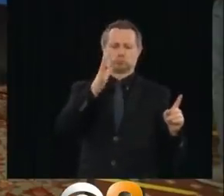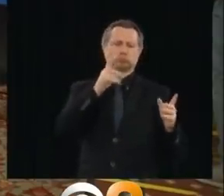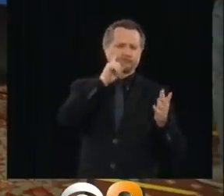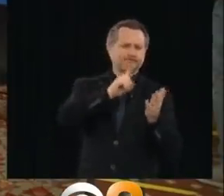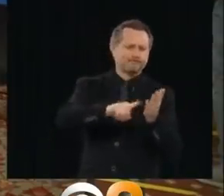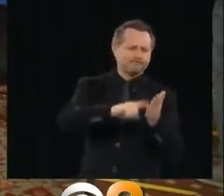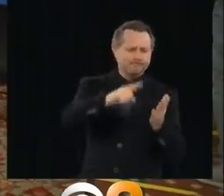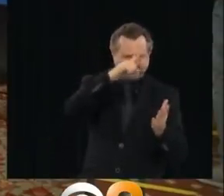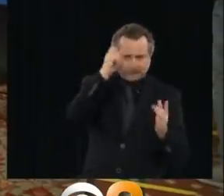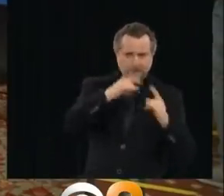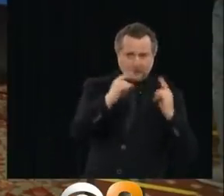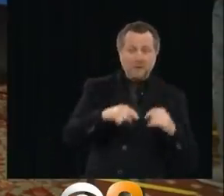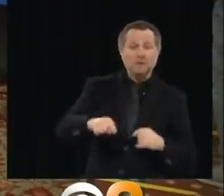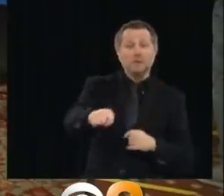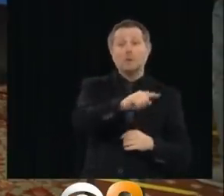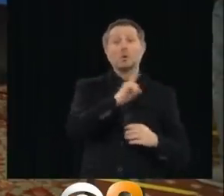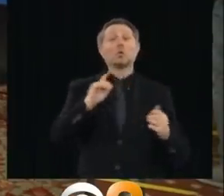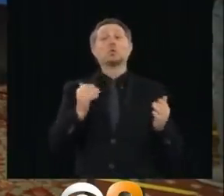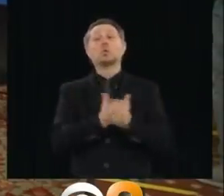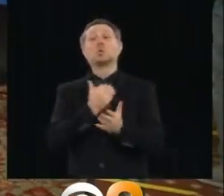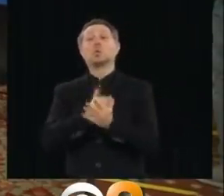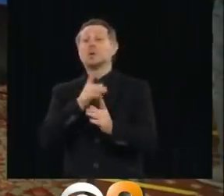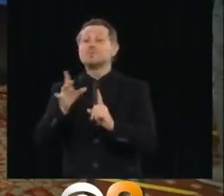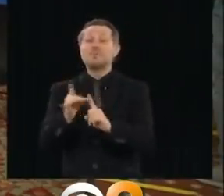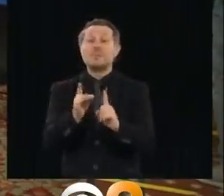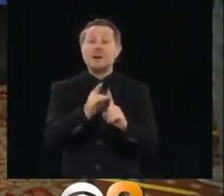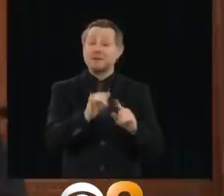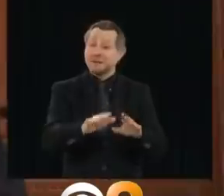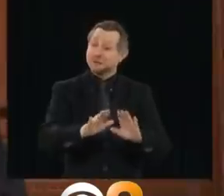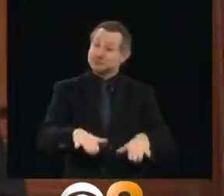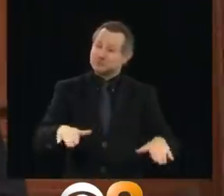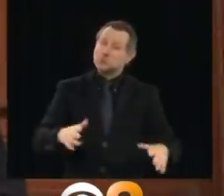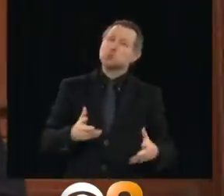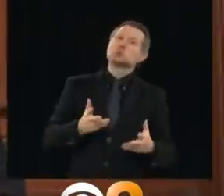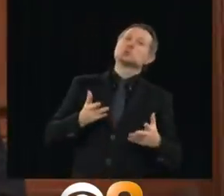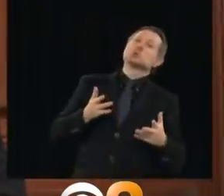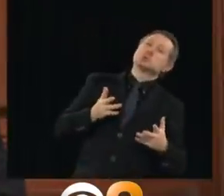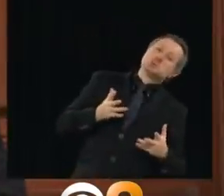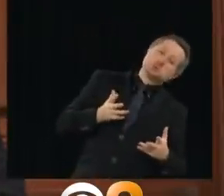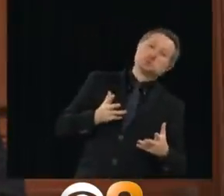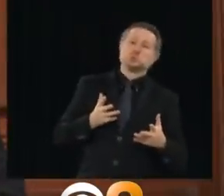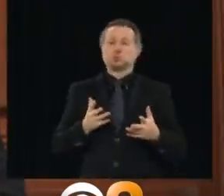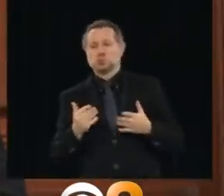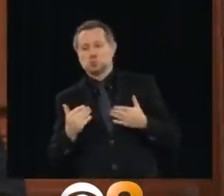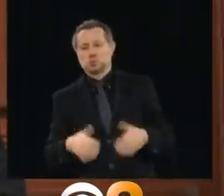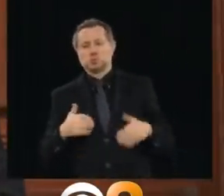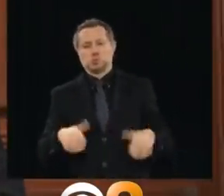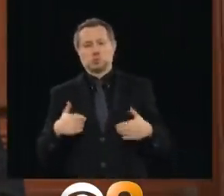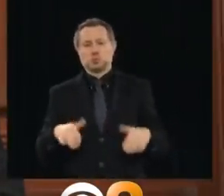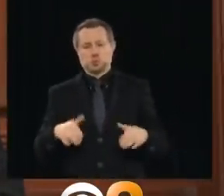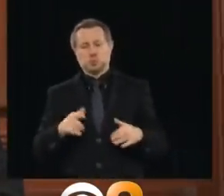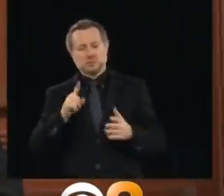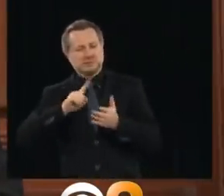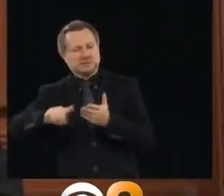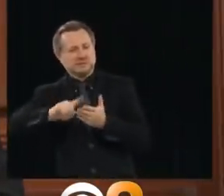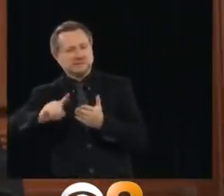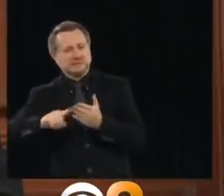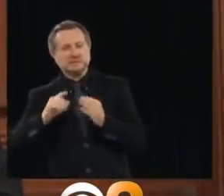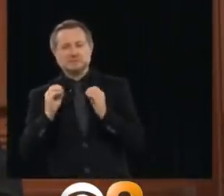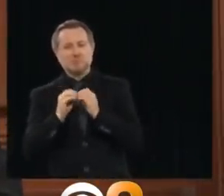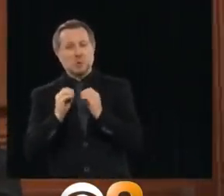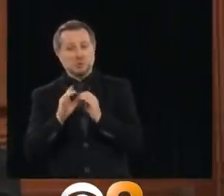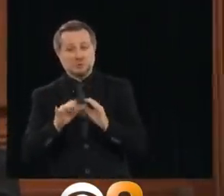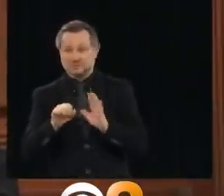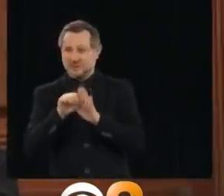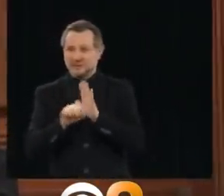new cases that were arising with children, right? We're looking at re-looking at those guidelines. Other states around us, we're also